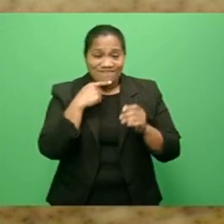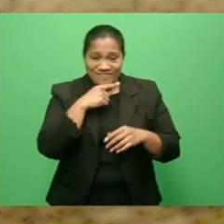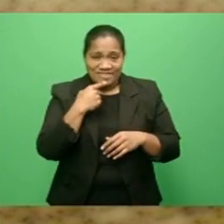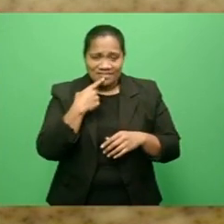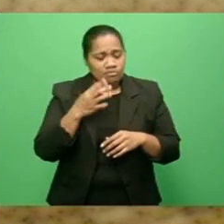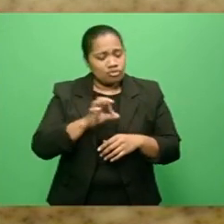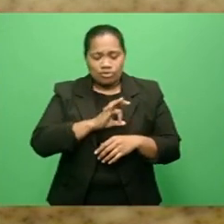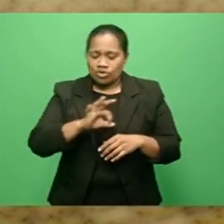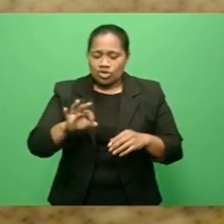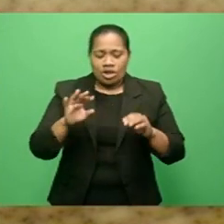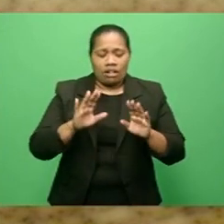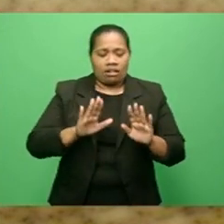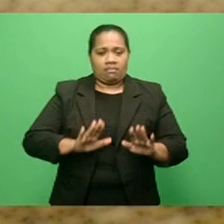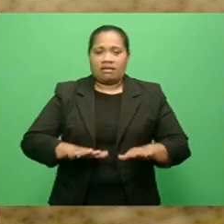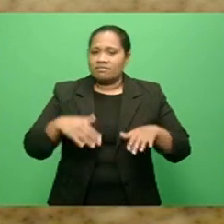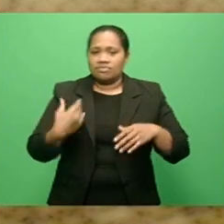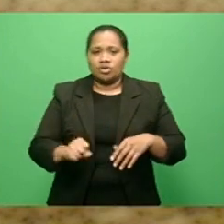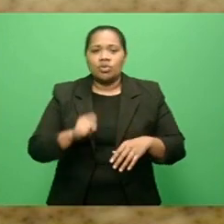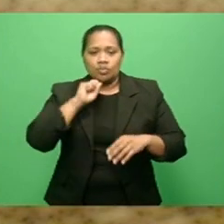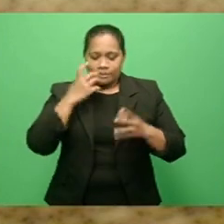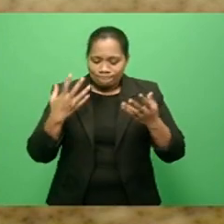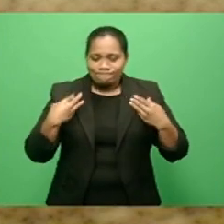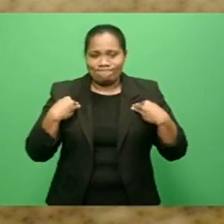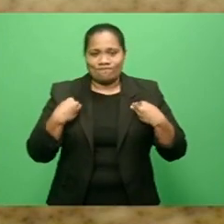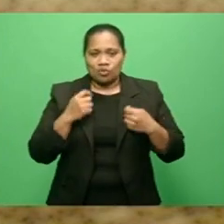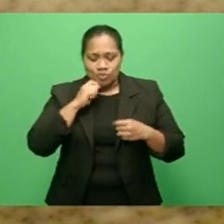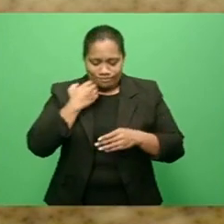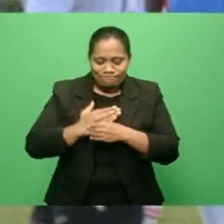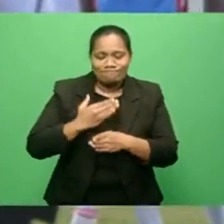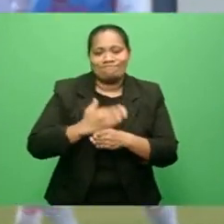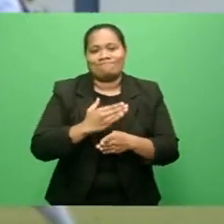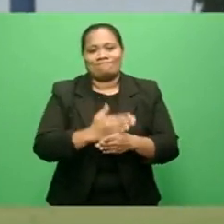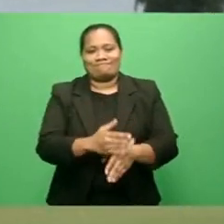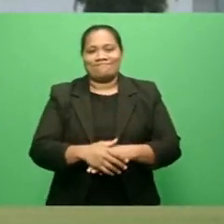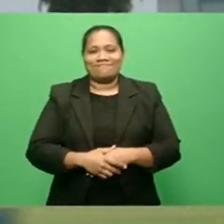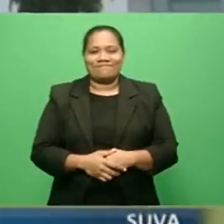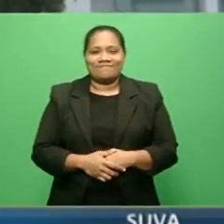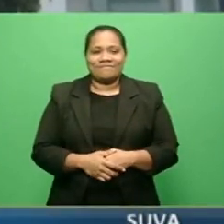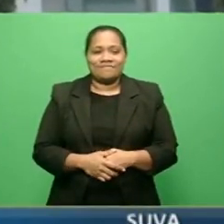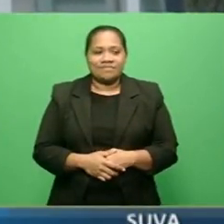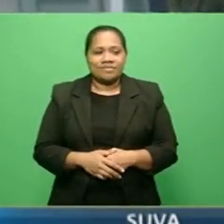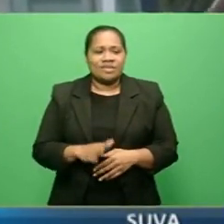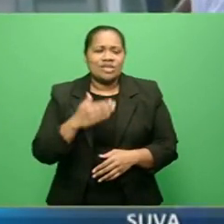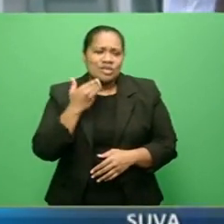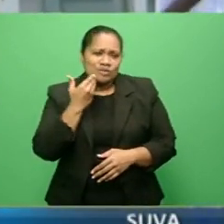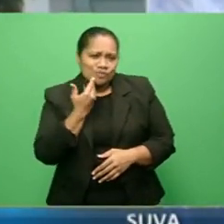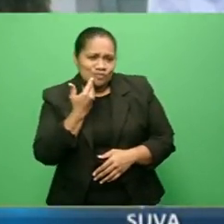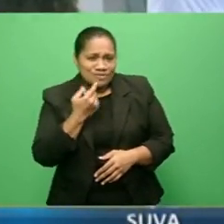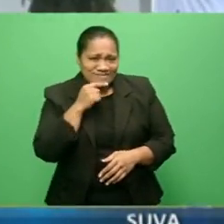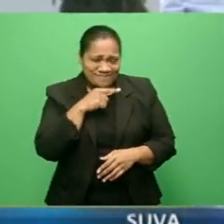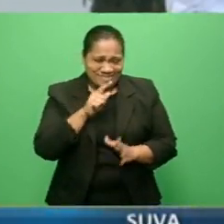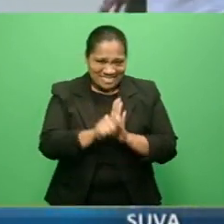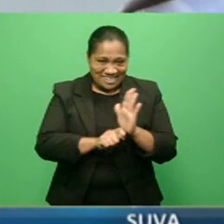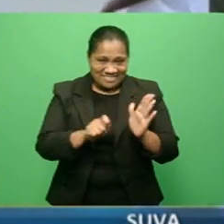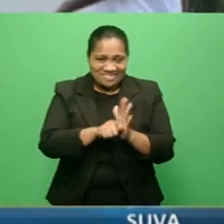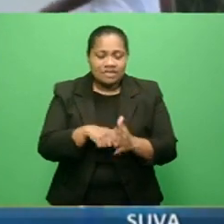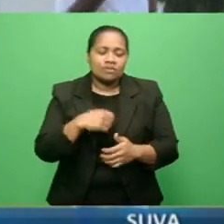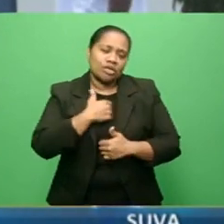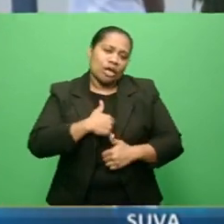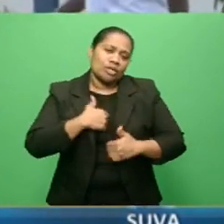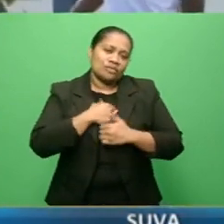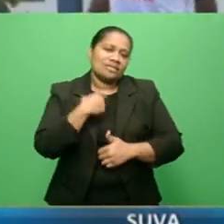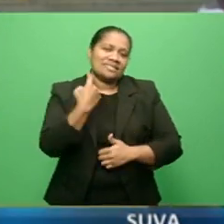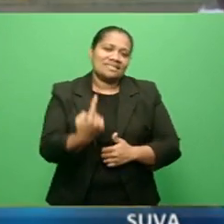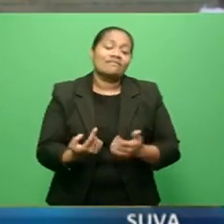and represents Fiji. Karalaini Tavi has more. The shy teenager is enjoying himself at the